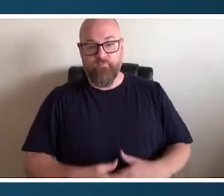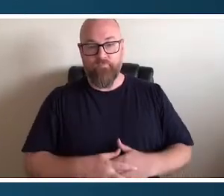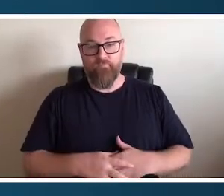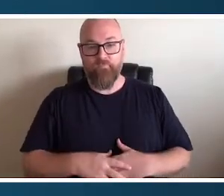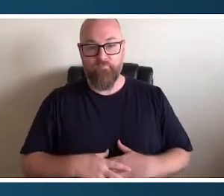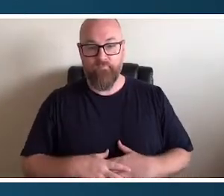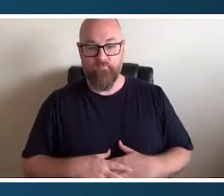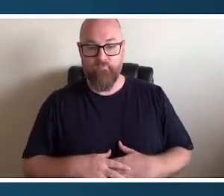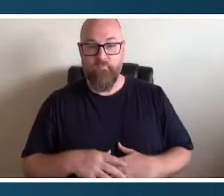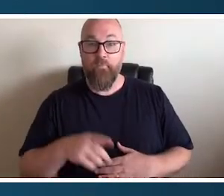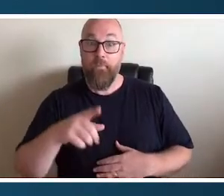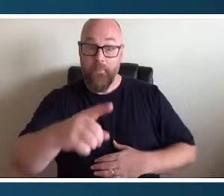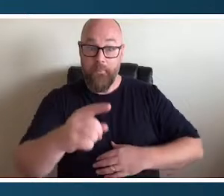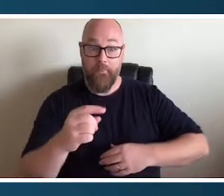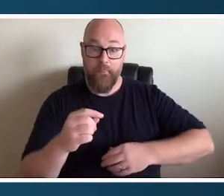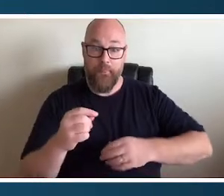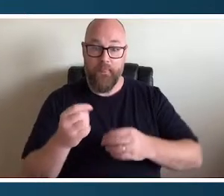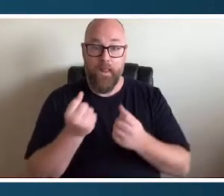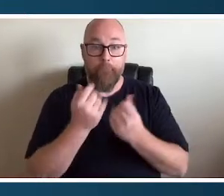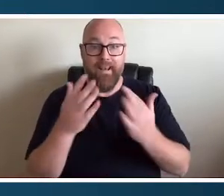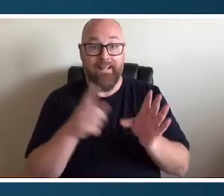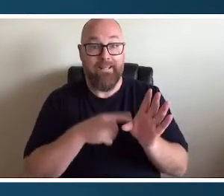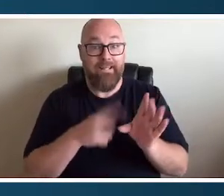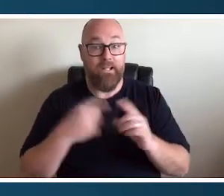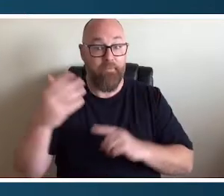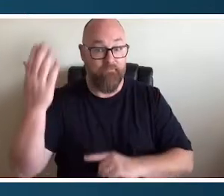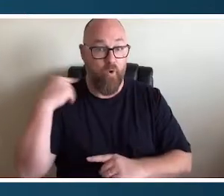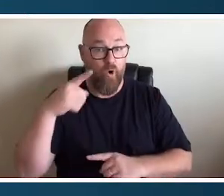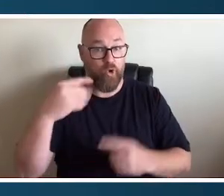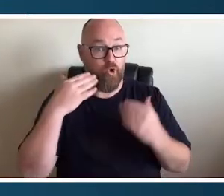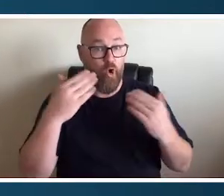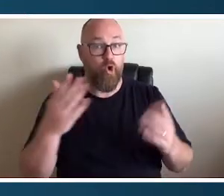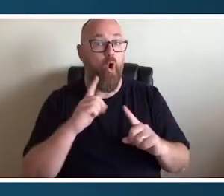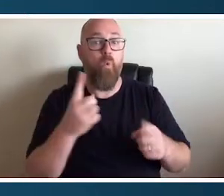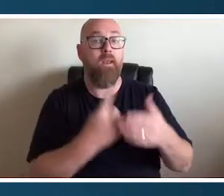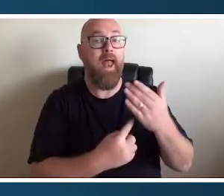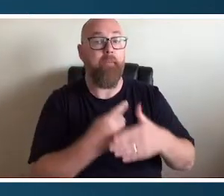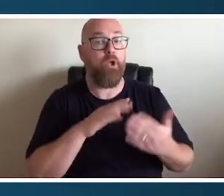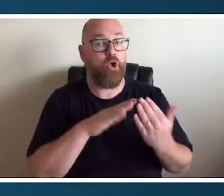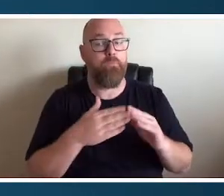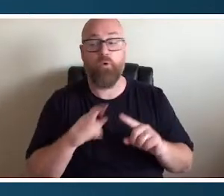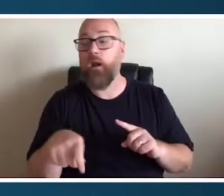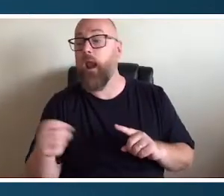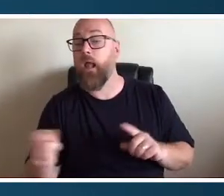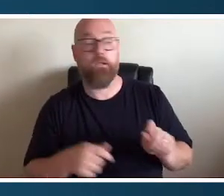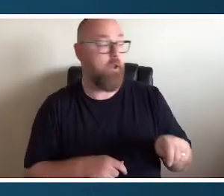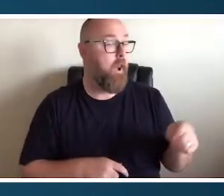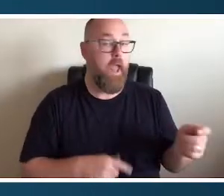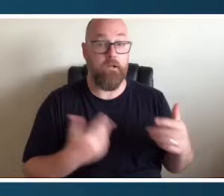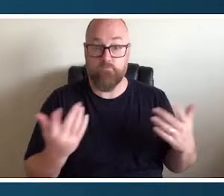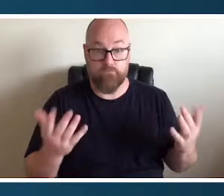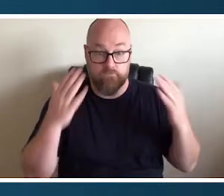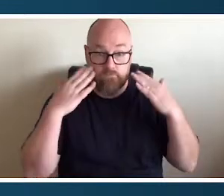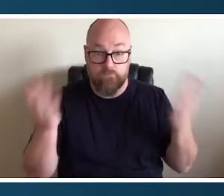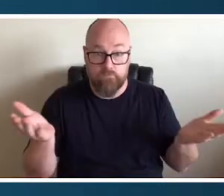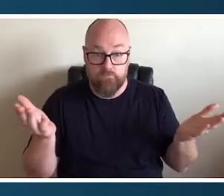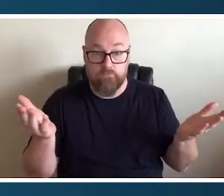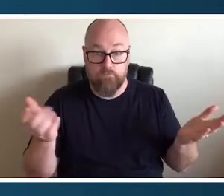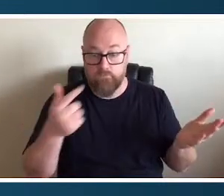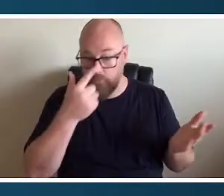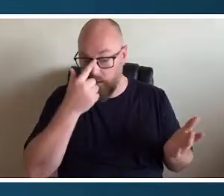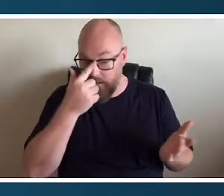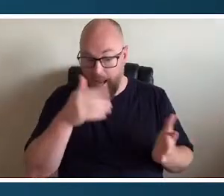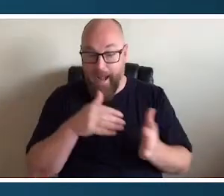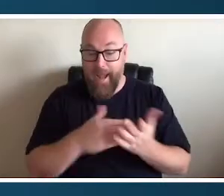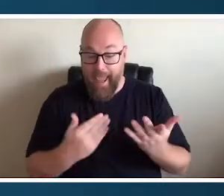many years before, you didn't know what was happening to the community next to you. Today, a community is able to communicate to